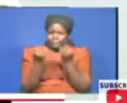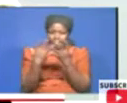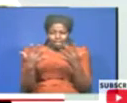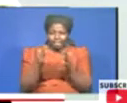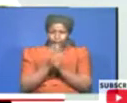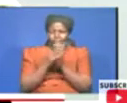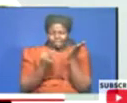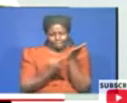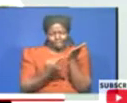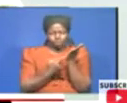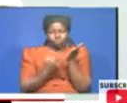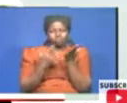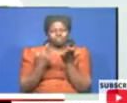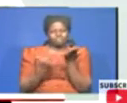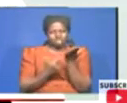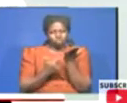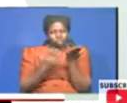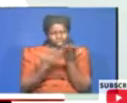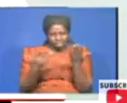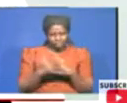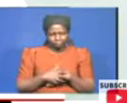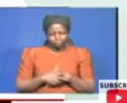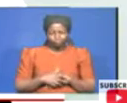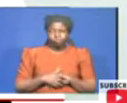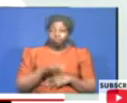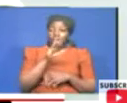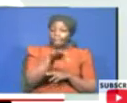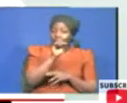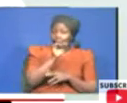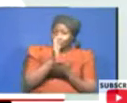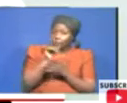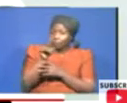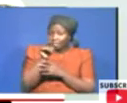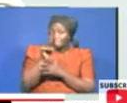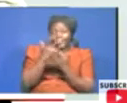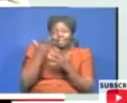digital, electronics. Mm. And you find some of this, they are not there. Yeah.